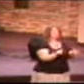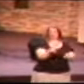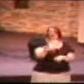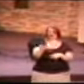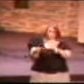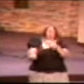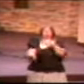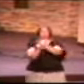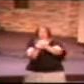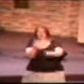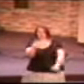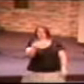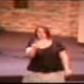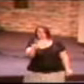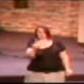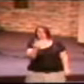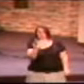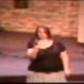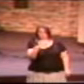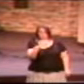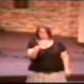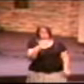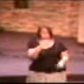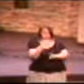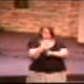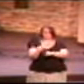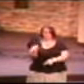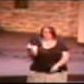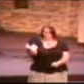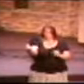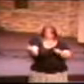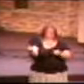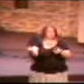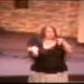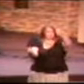God demands allegiance